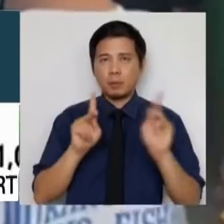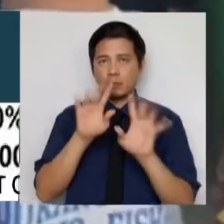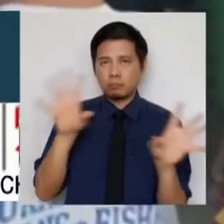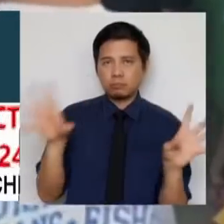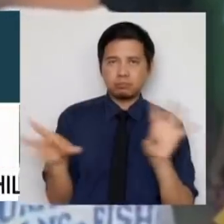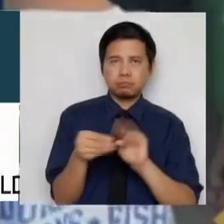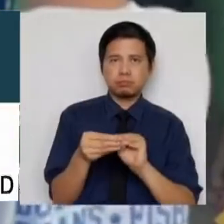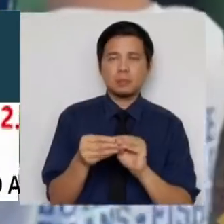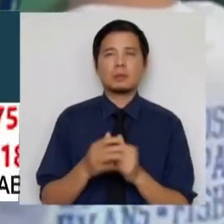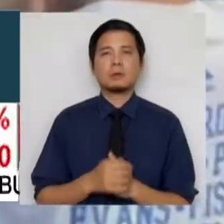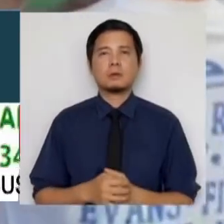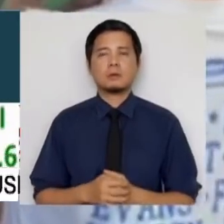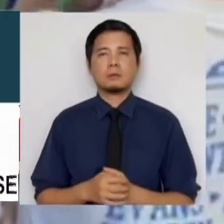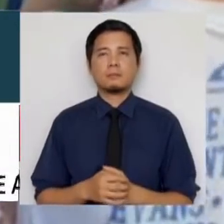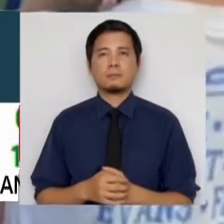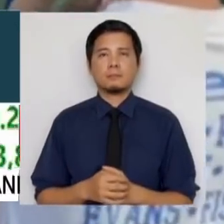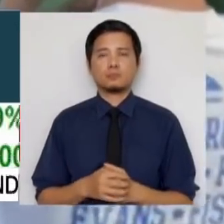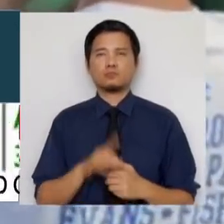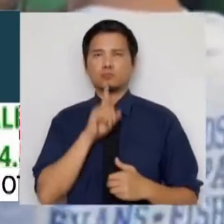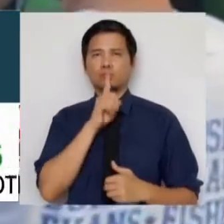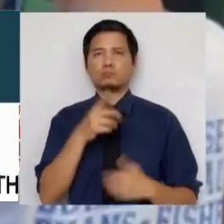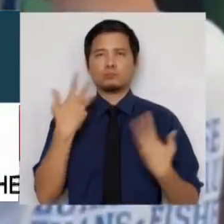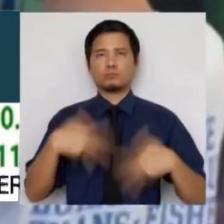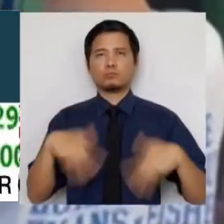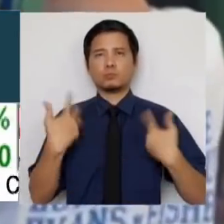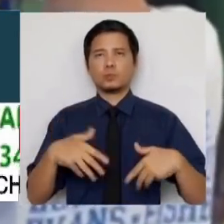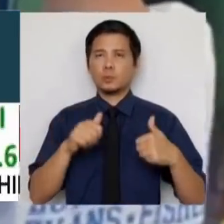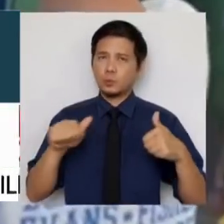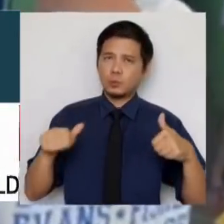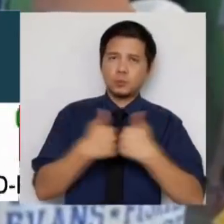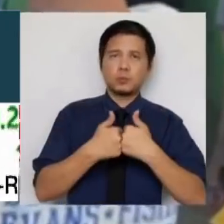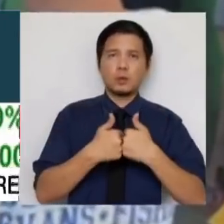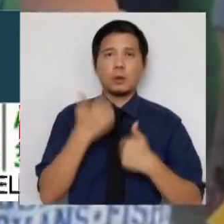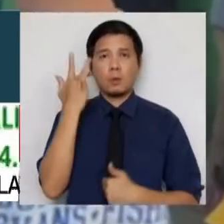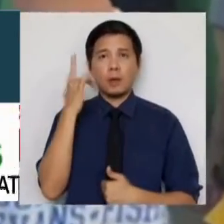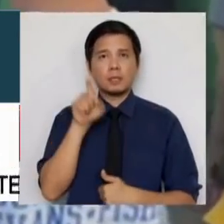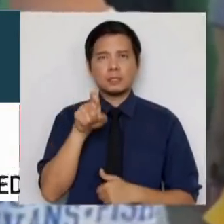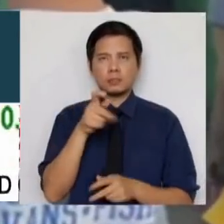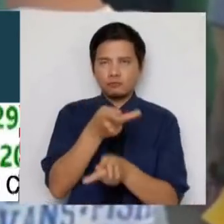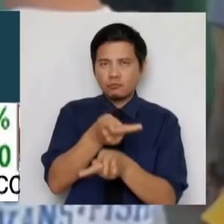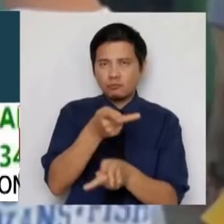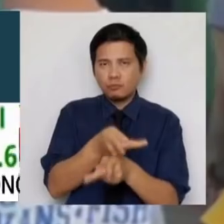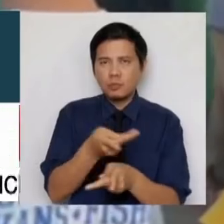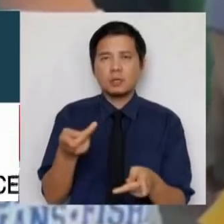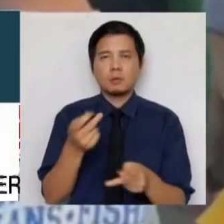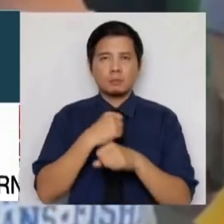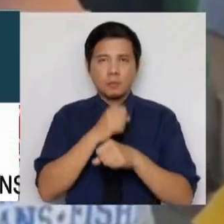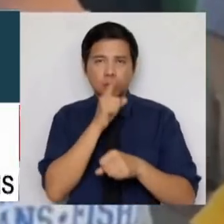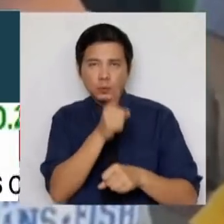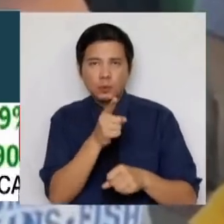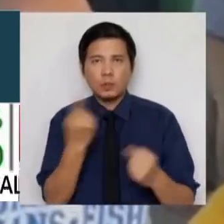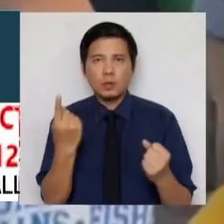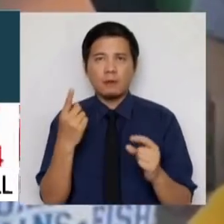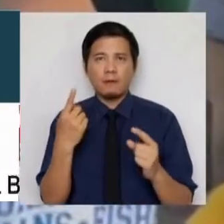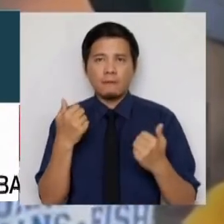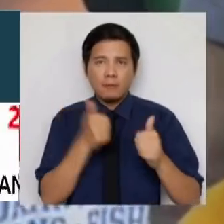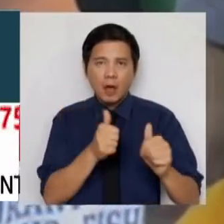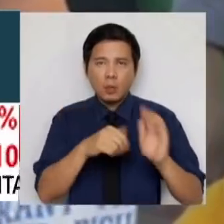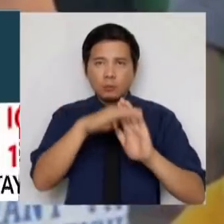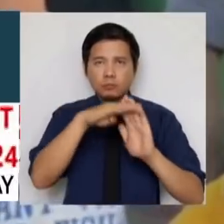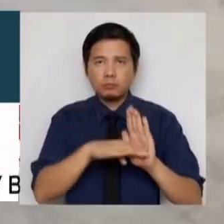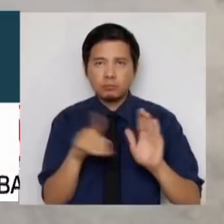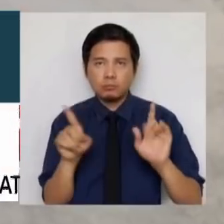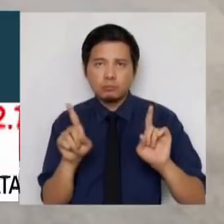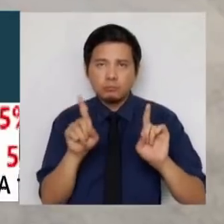That poses a challenge because we have also to take care of making sure that the minimum health standards are followed. So the